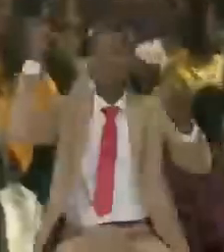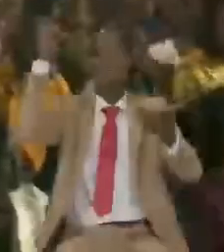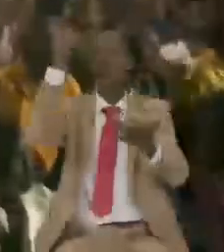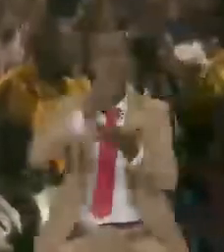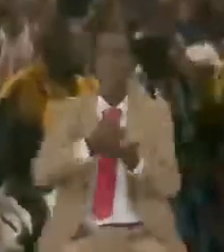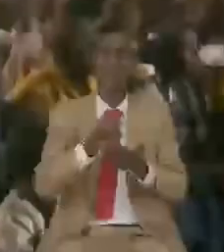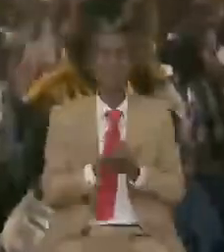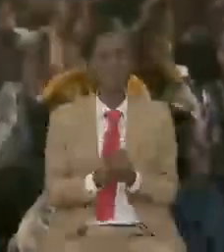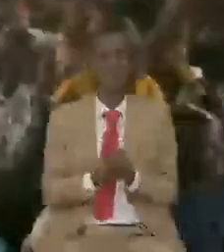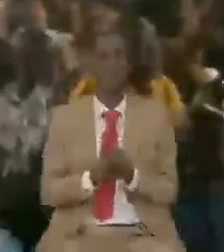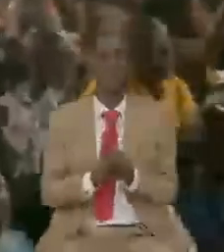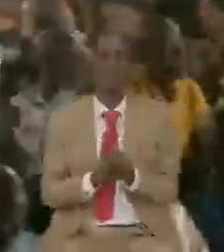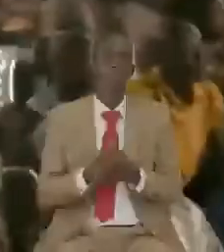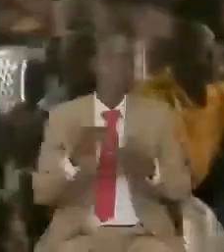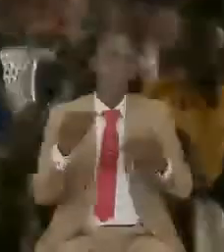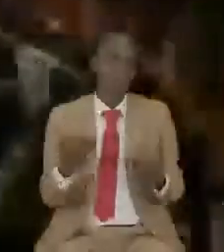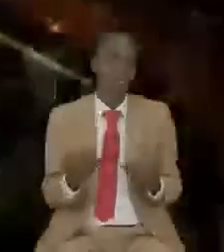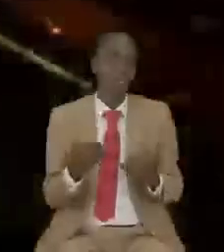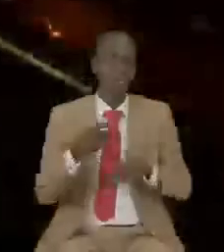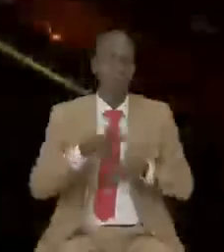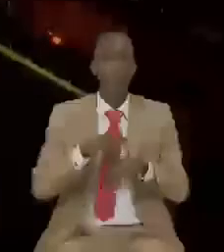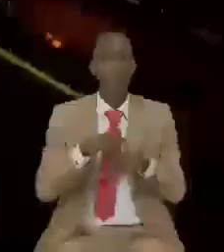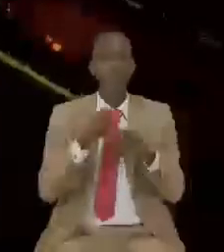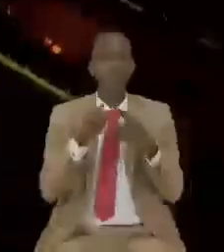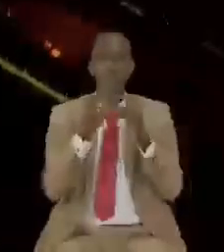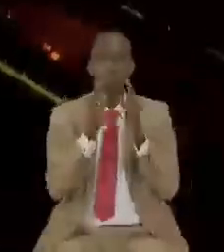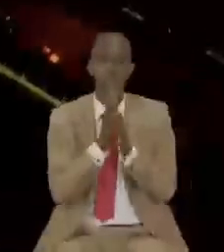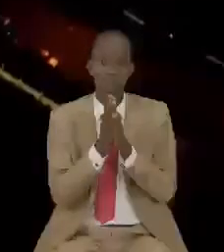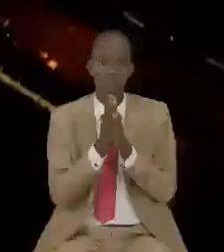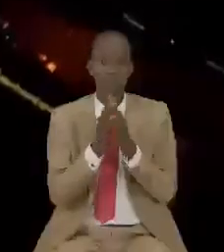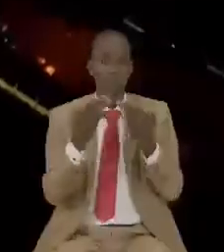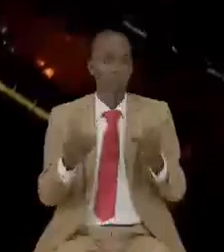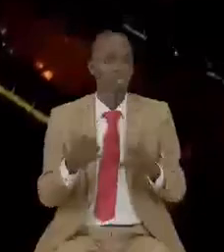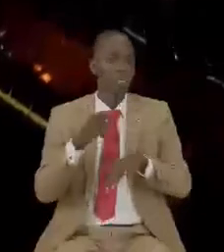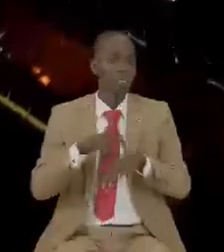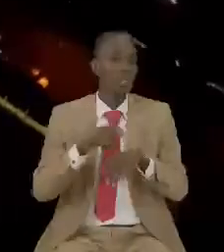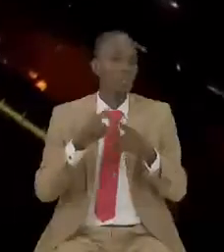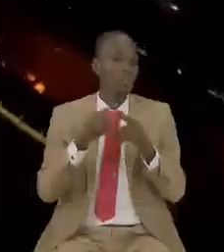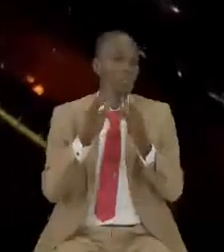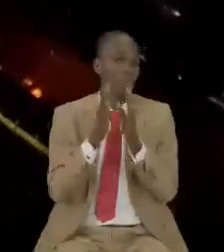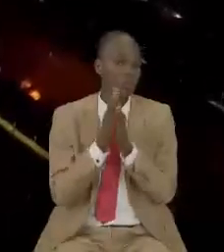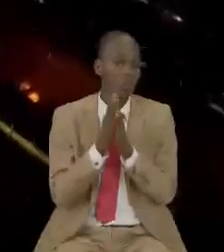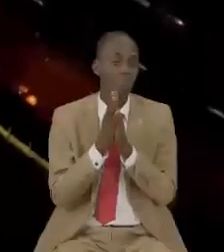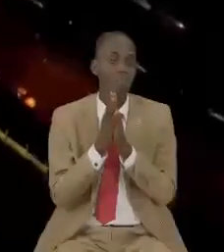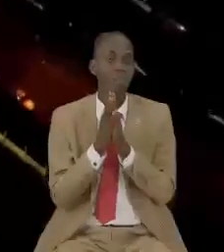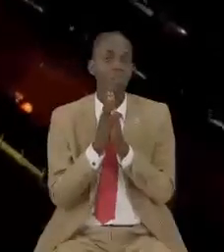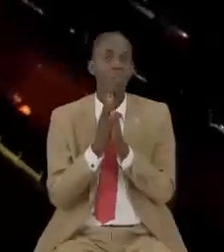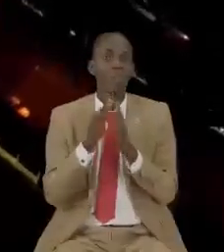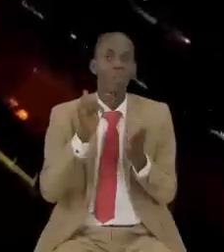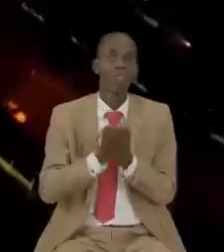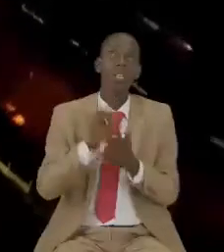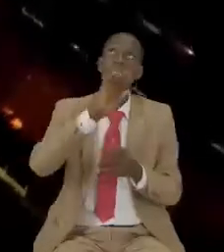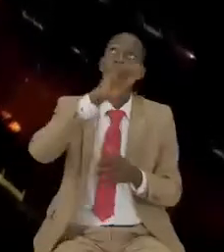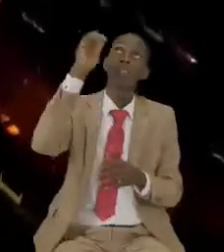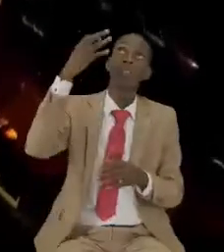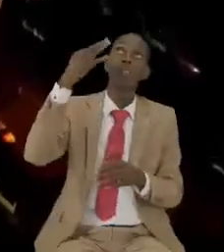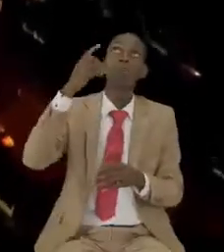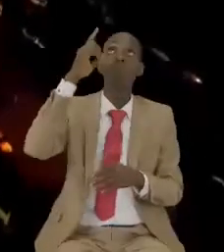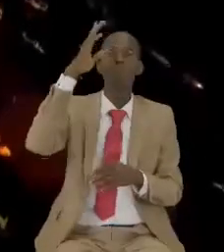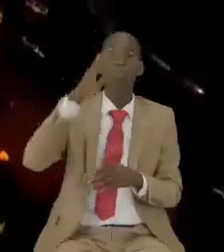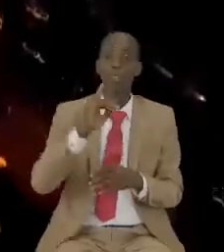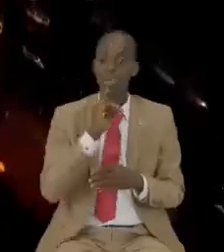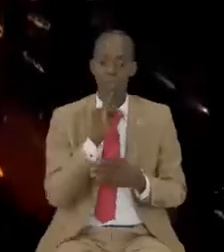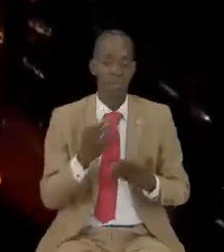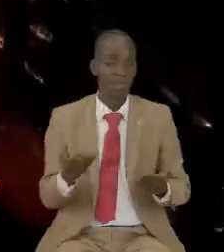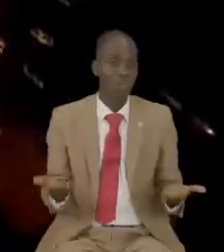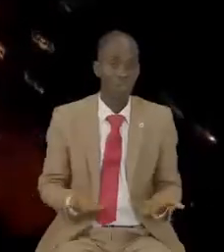Heads bowed and eyes closed. Heads bowed and eyes closed. That grace of God is available